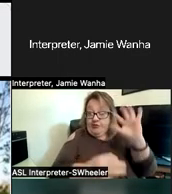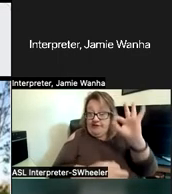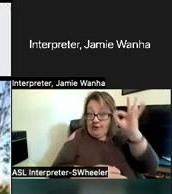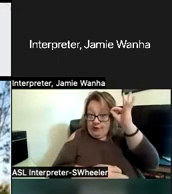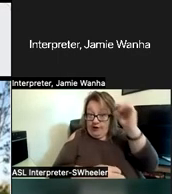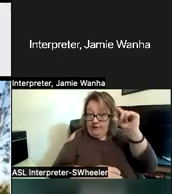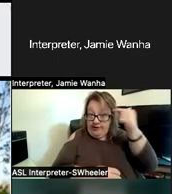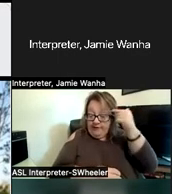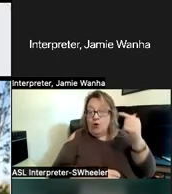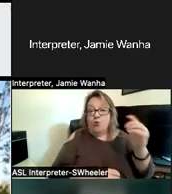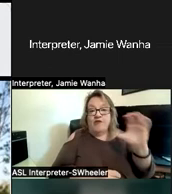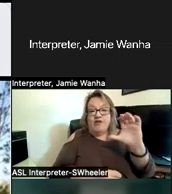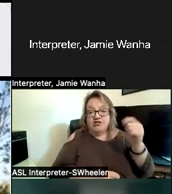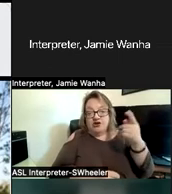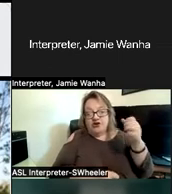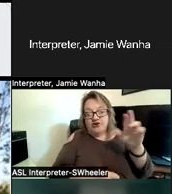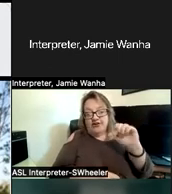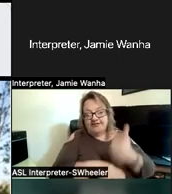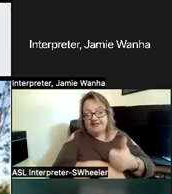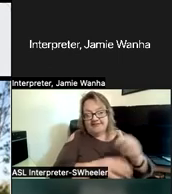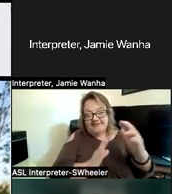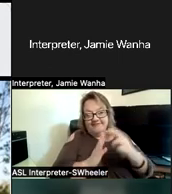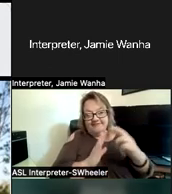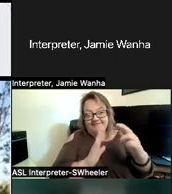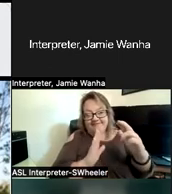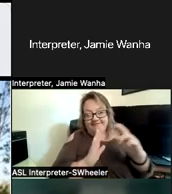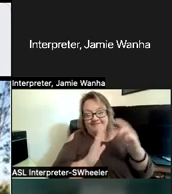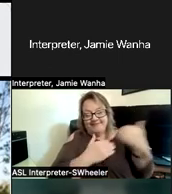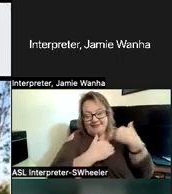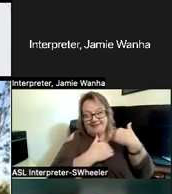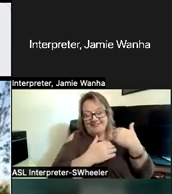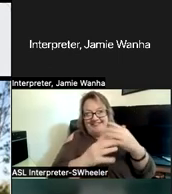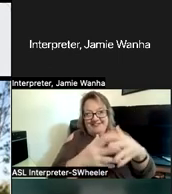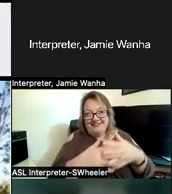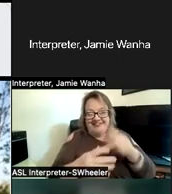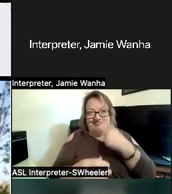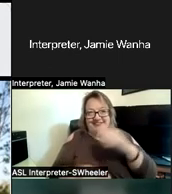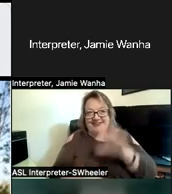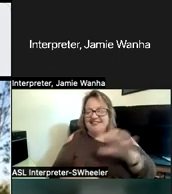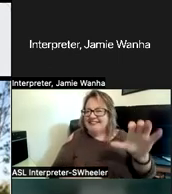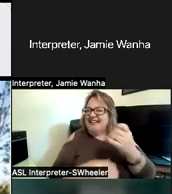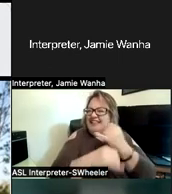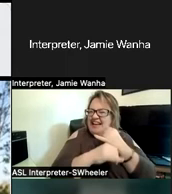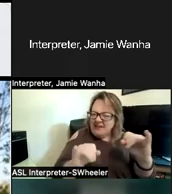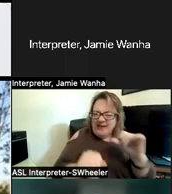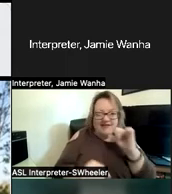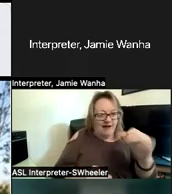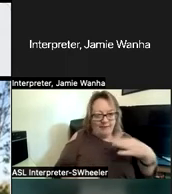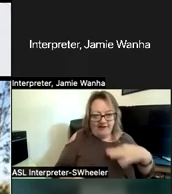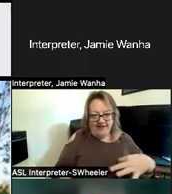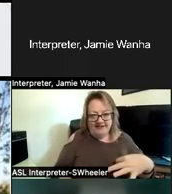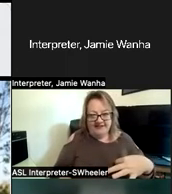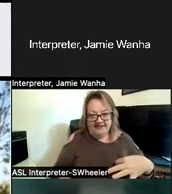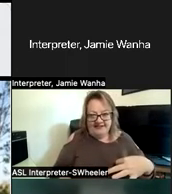We have a charter that actually sets out responsibilities of the American Red Cross as an independent nonprofit.